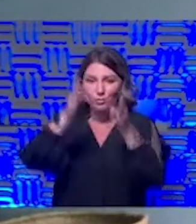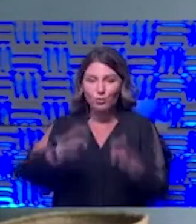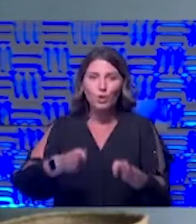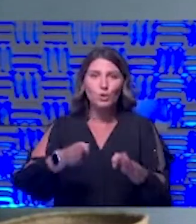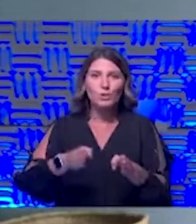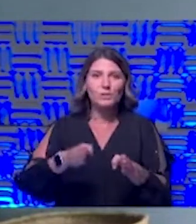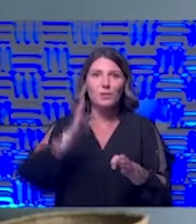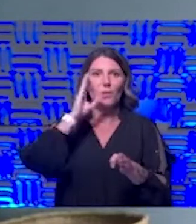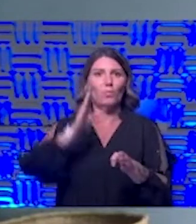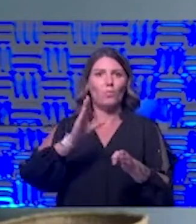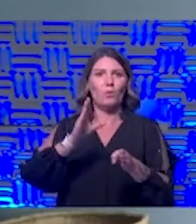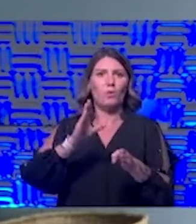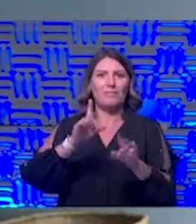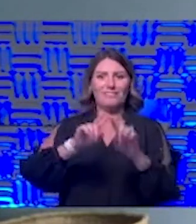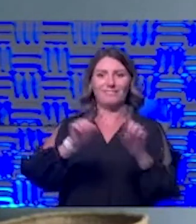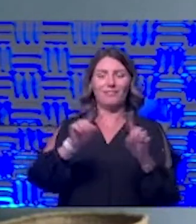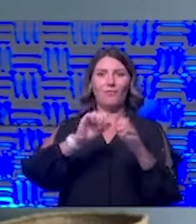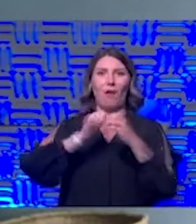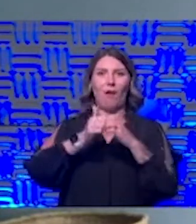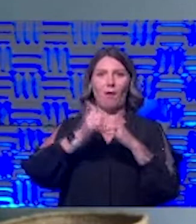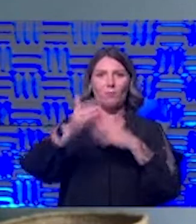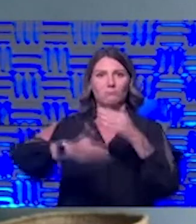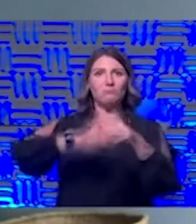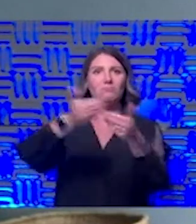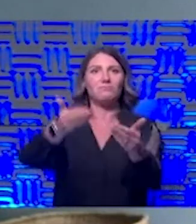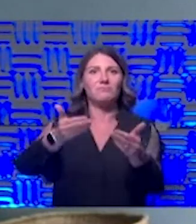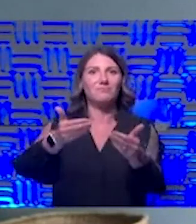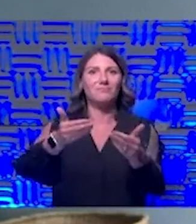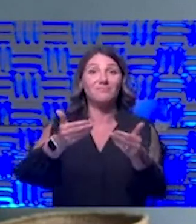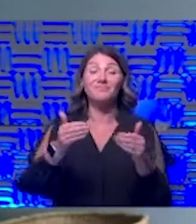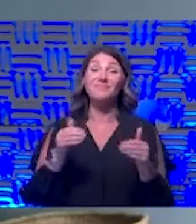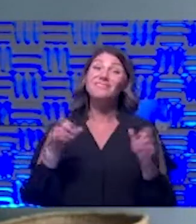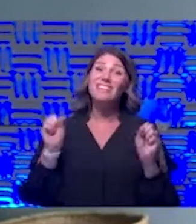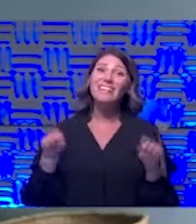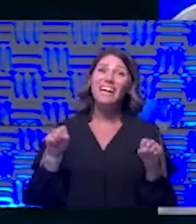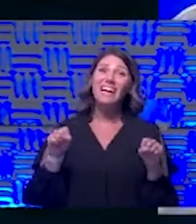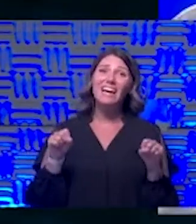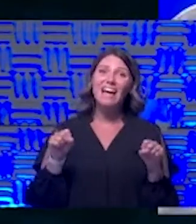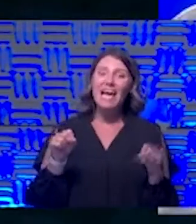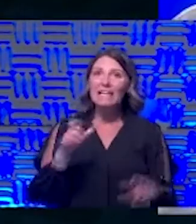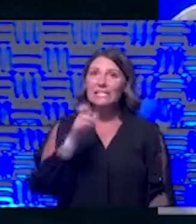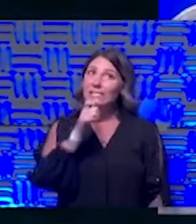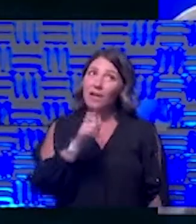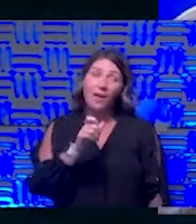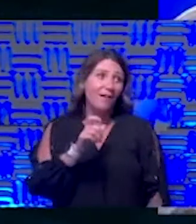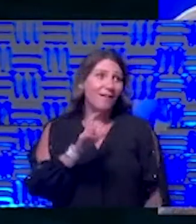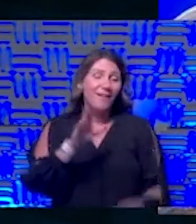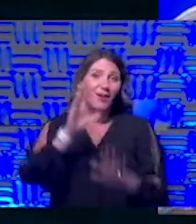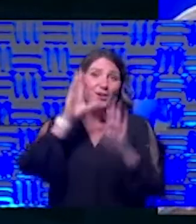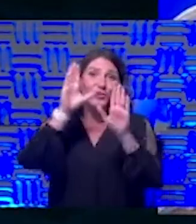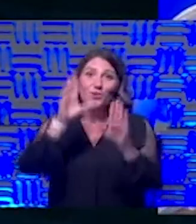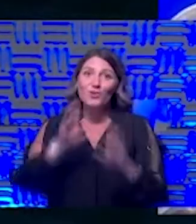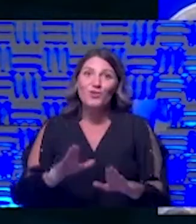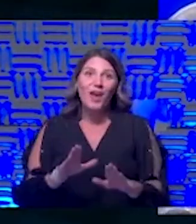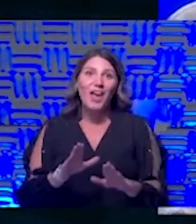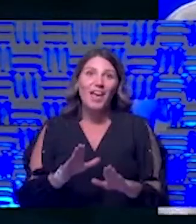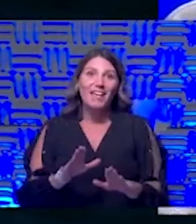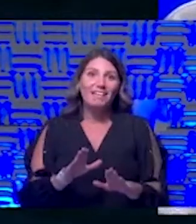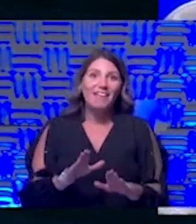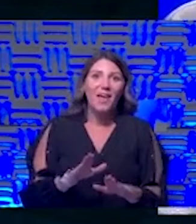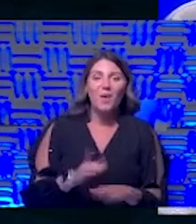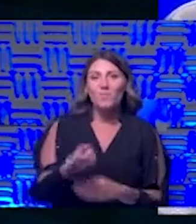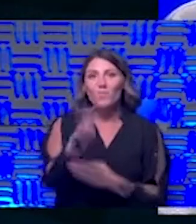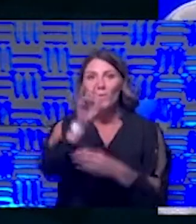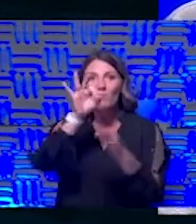forward. And yeah, so I don't have a great one-size-fits-all answer, but